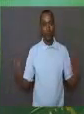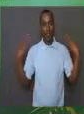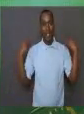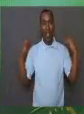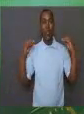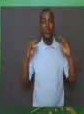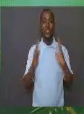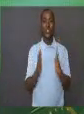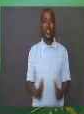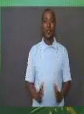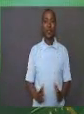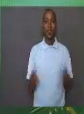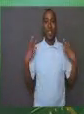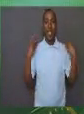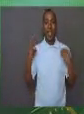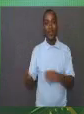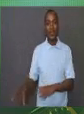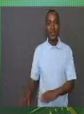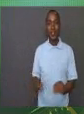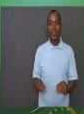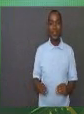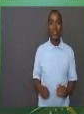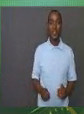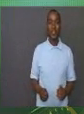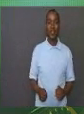Hello, teacher. Hello, students.